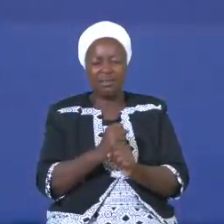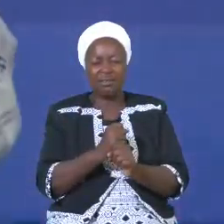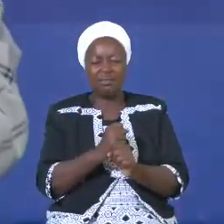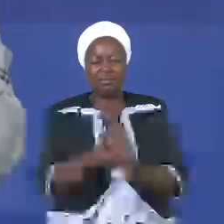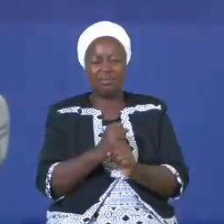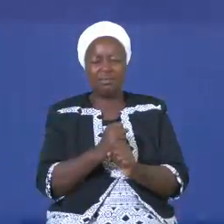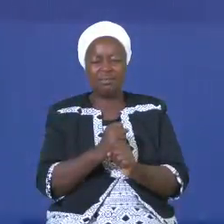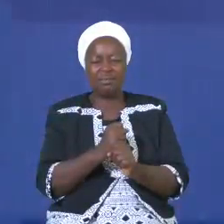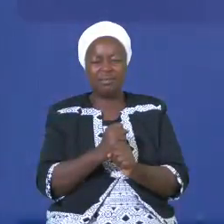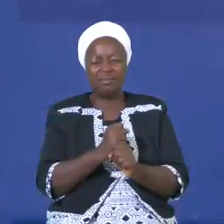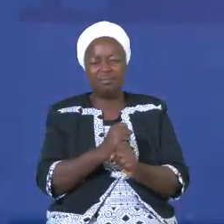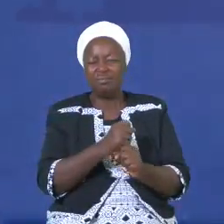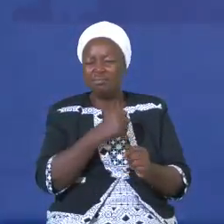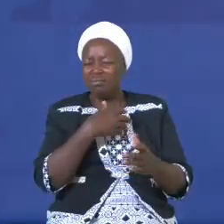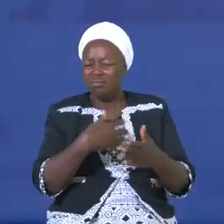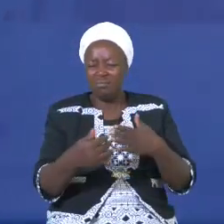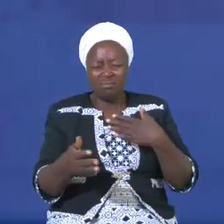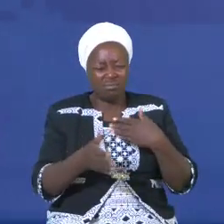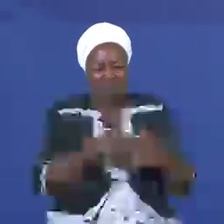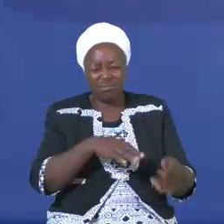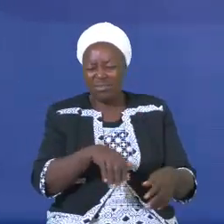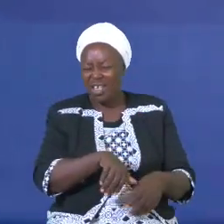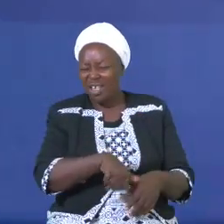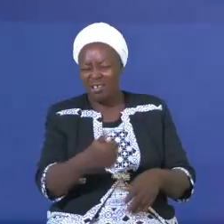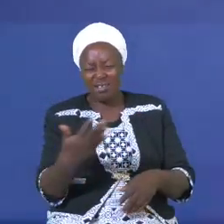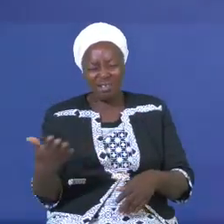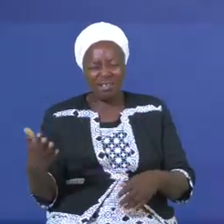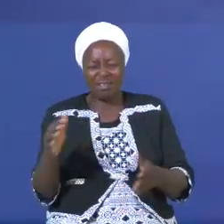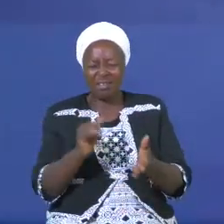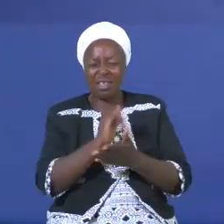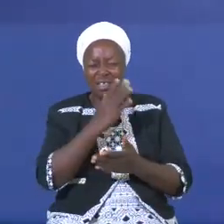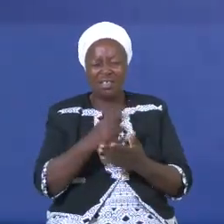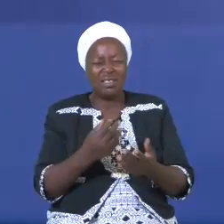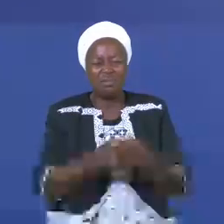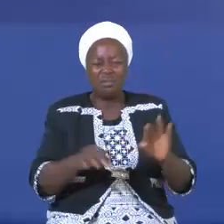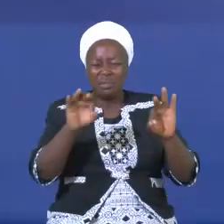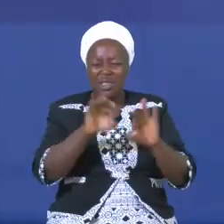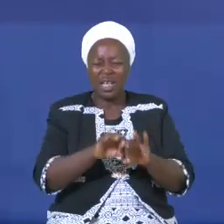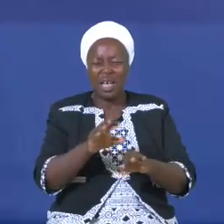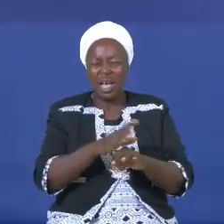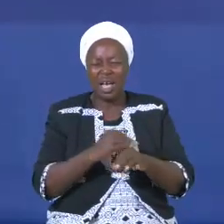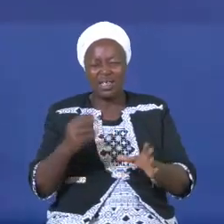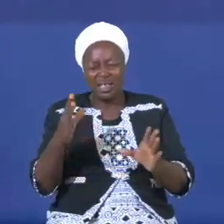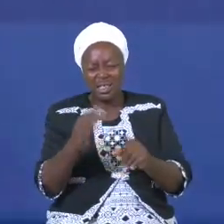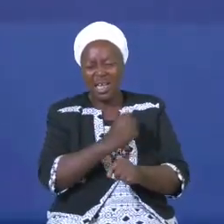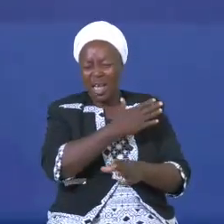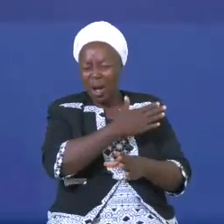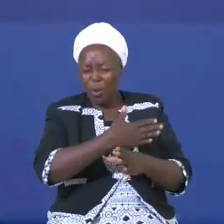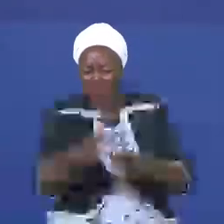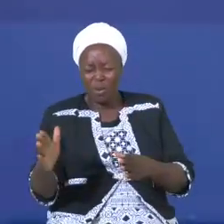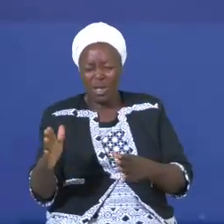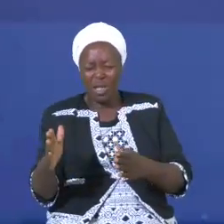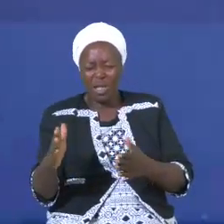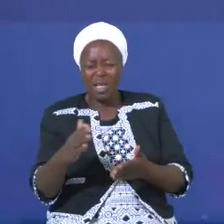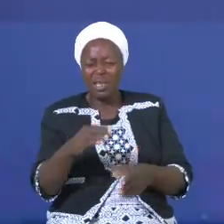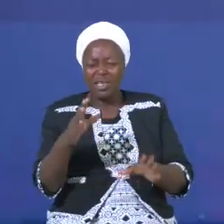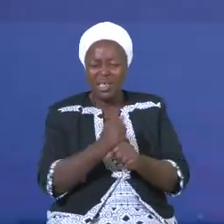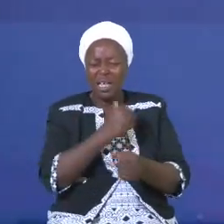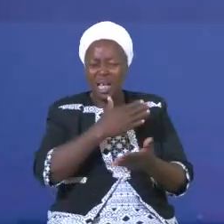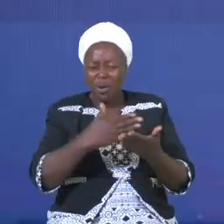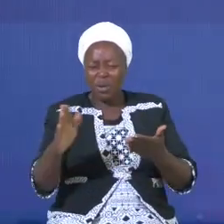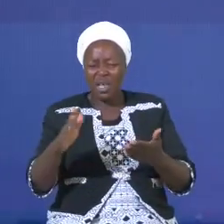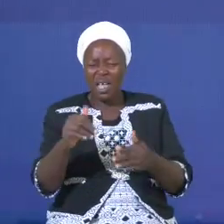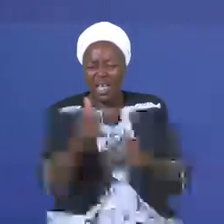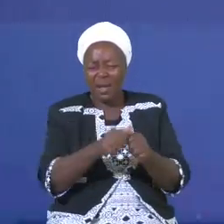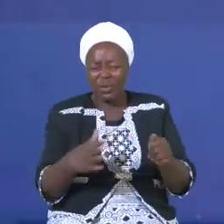whatever is necessary and sweep away everything that